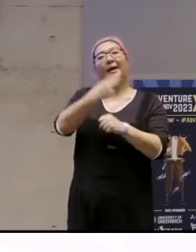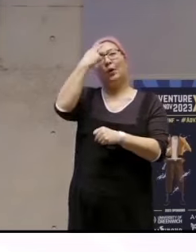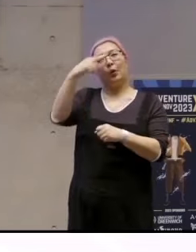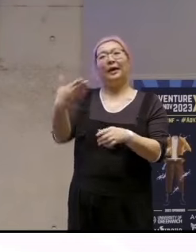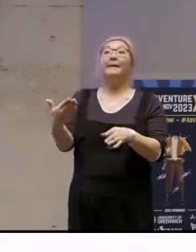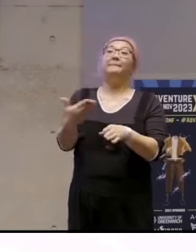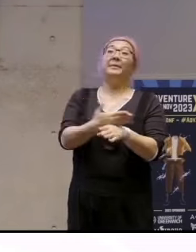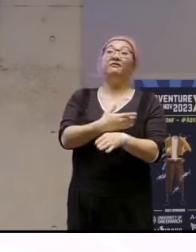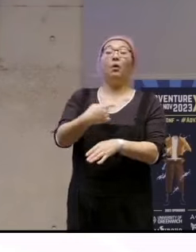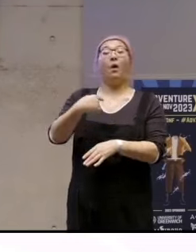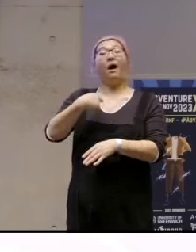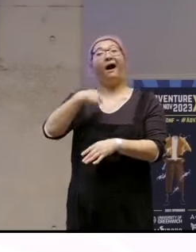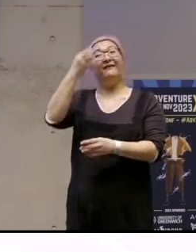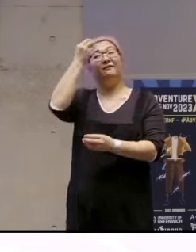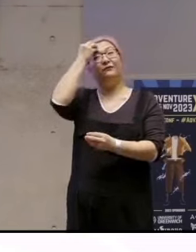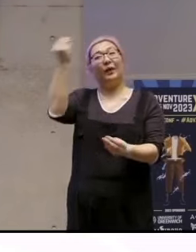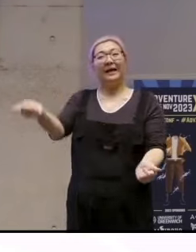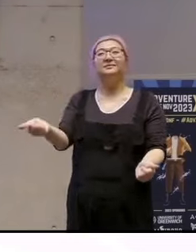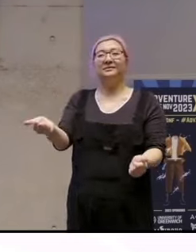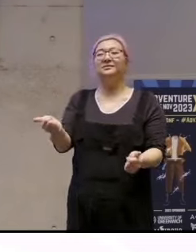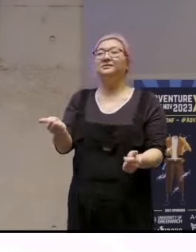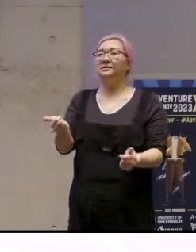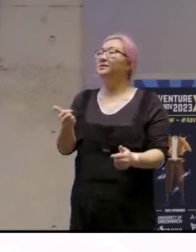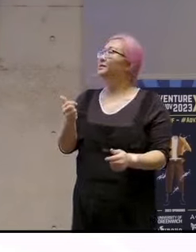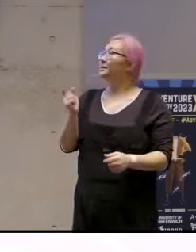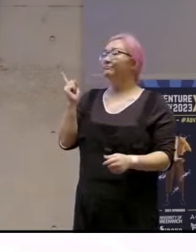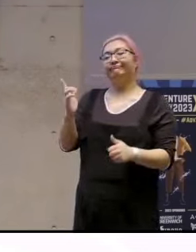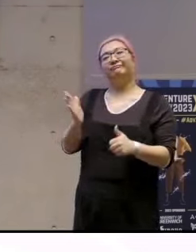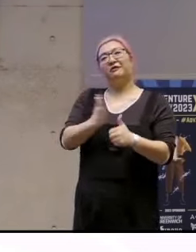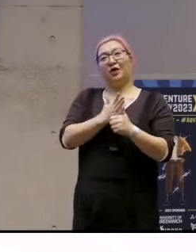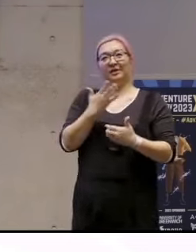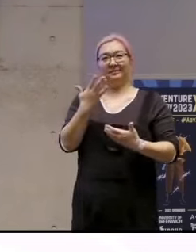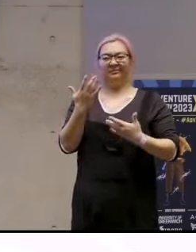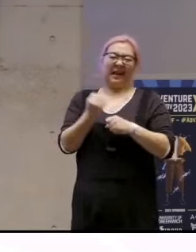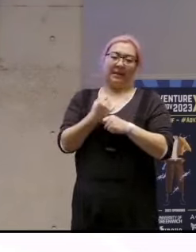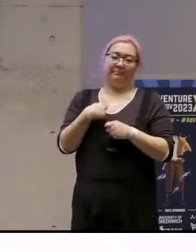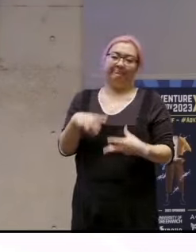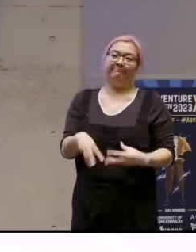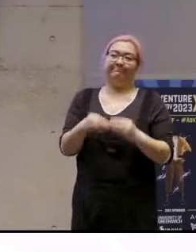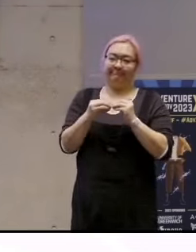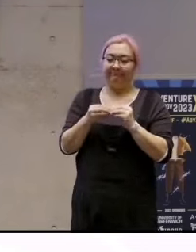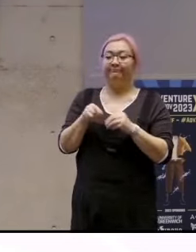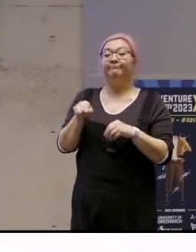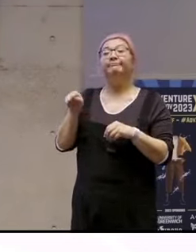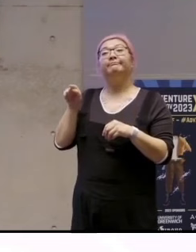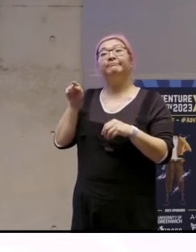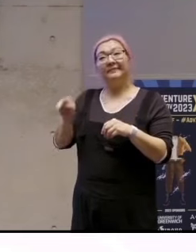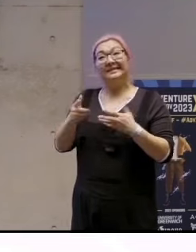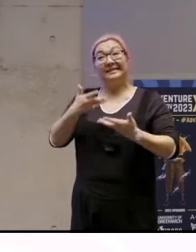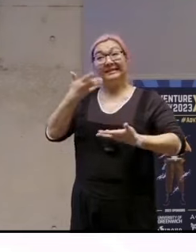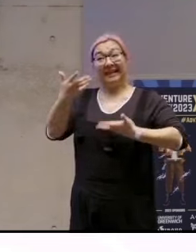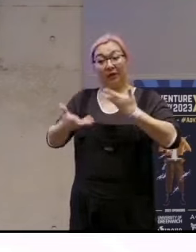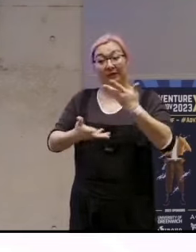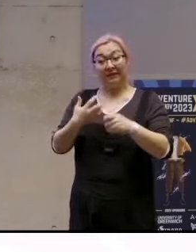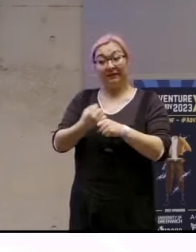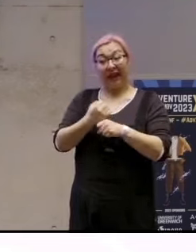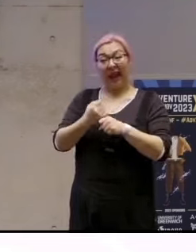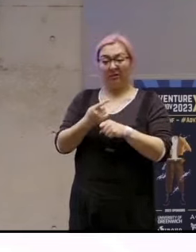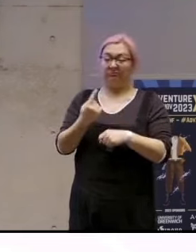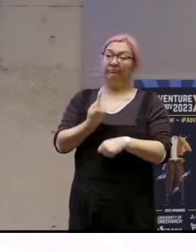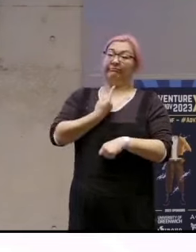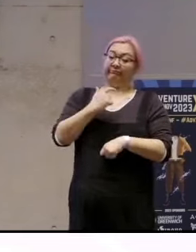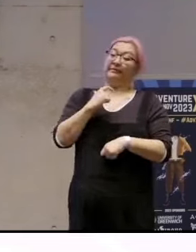debut game from Threefold Games. And it is a narrative exploration game about an Indian woman with dementia. It